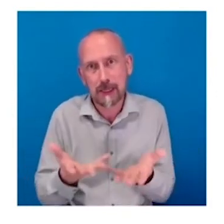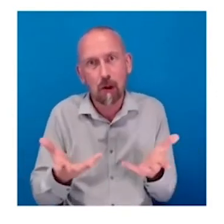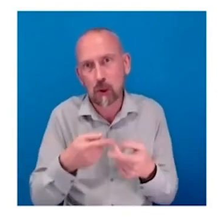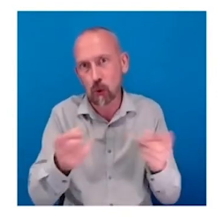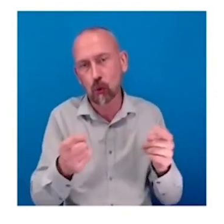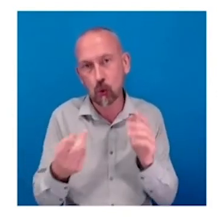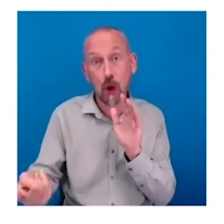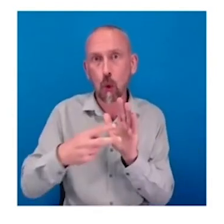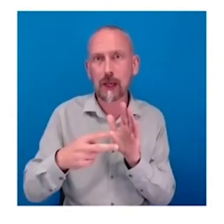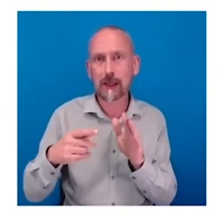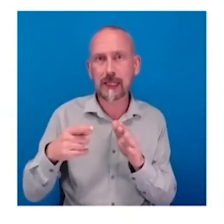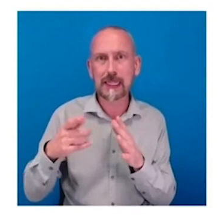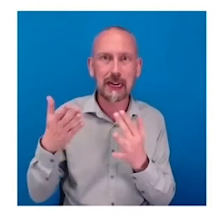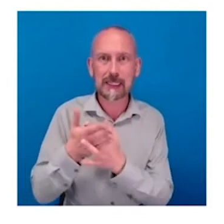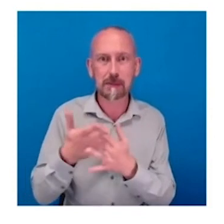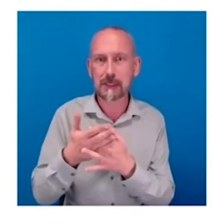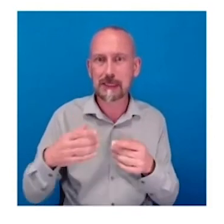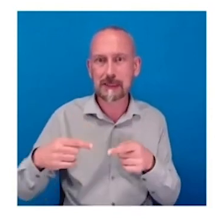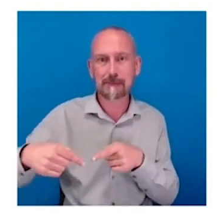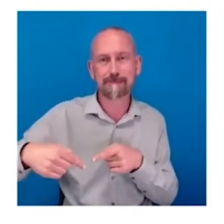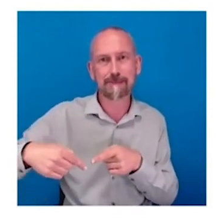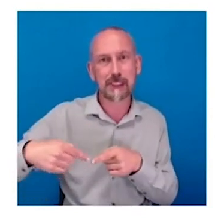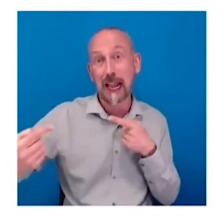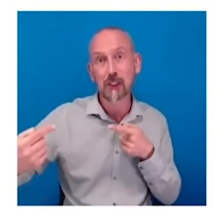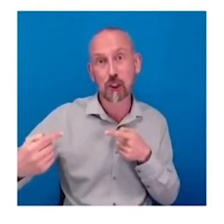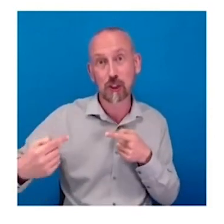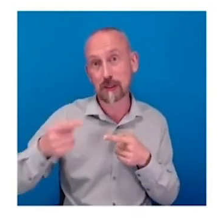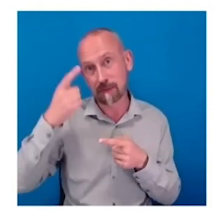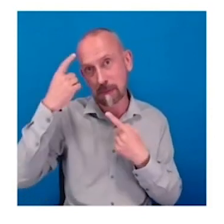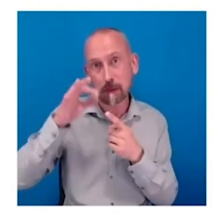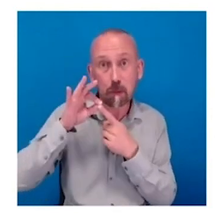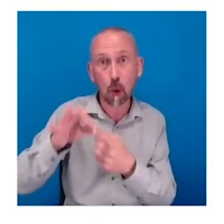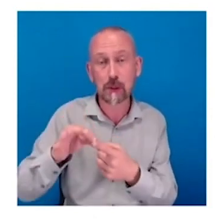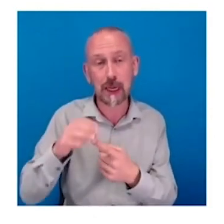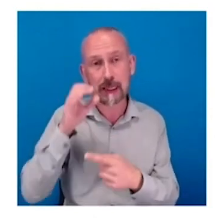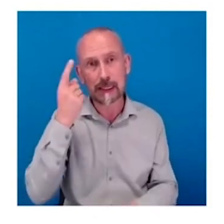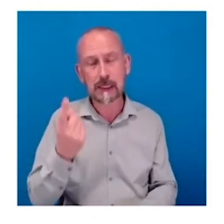challenge and perhaps proposing some ideas for it. As a final thought, I think